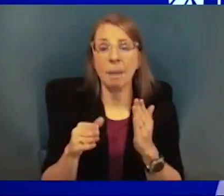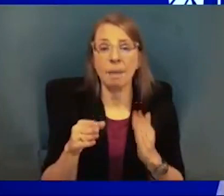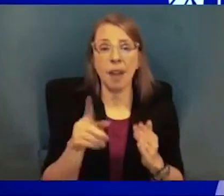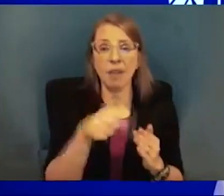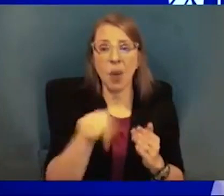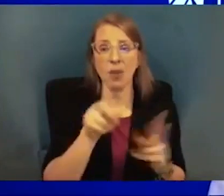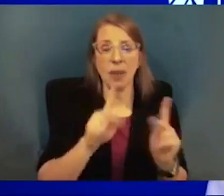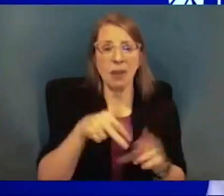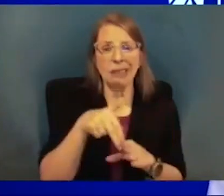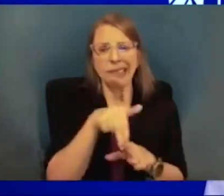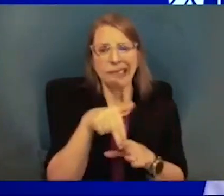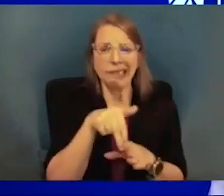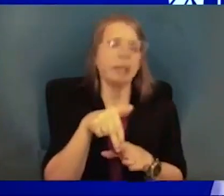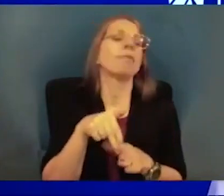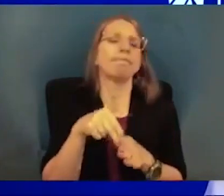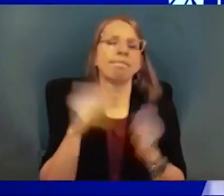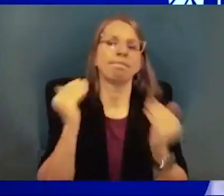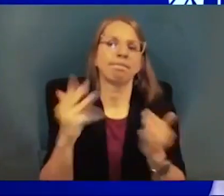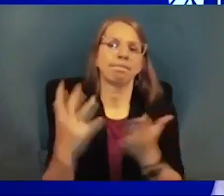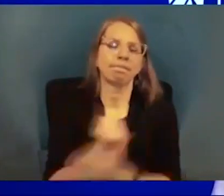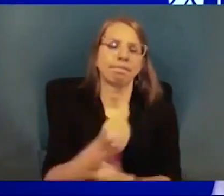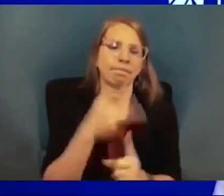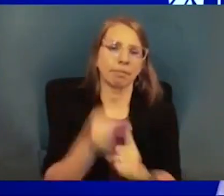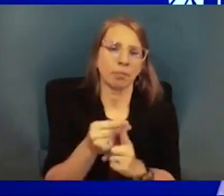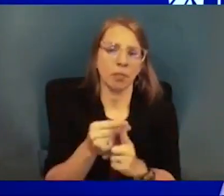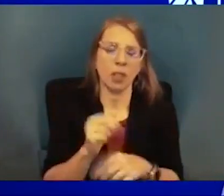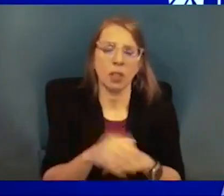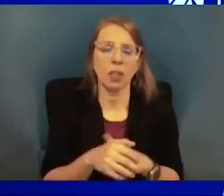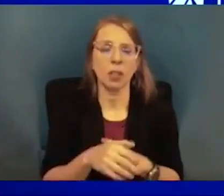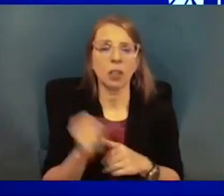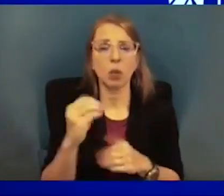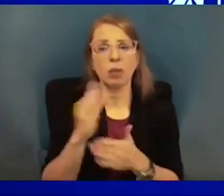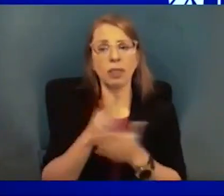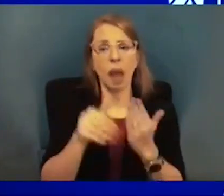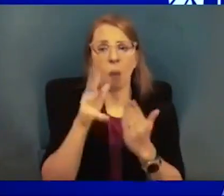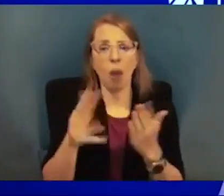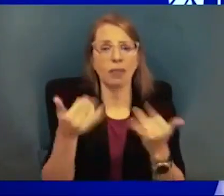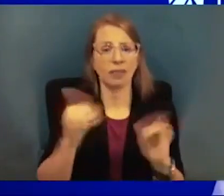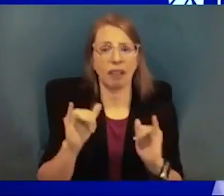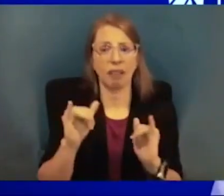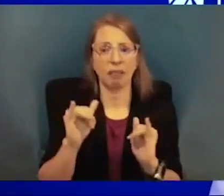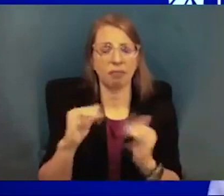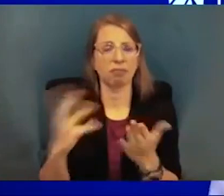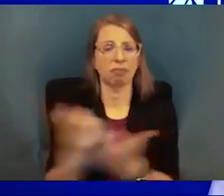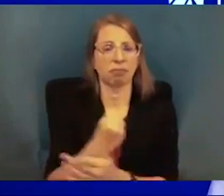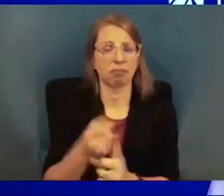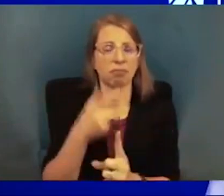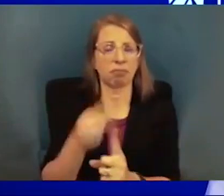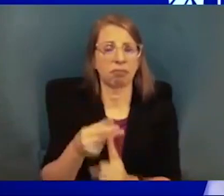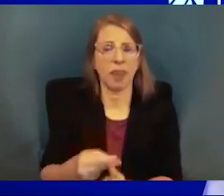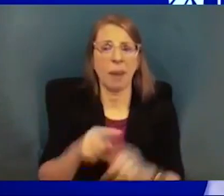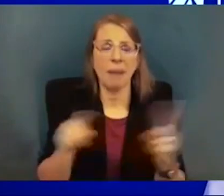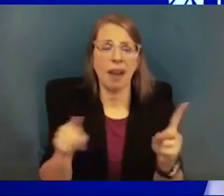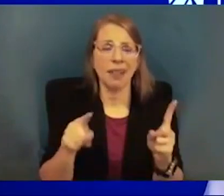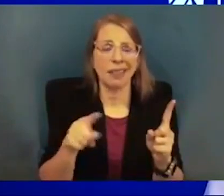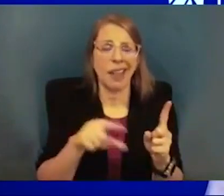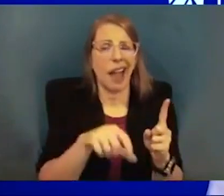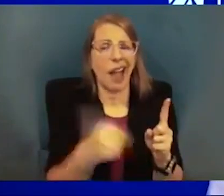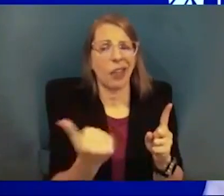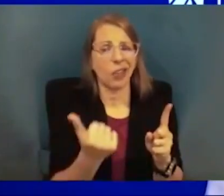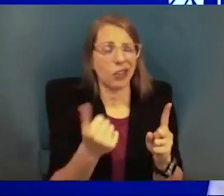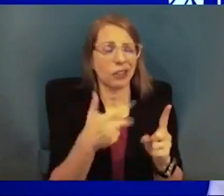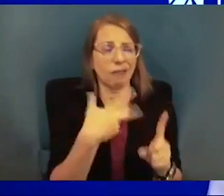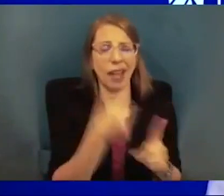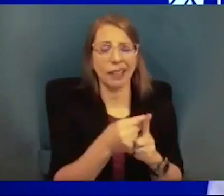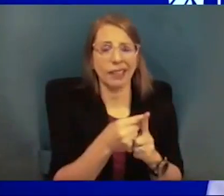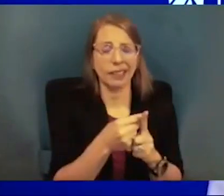the vaccine. So there will be that number that does go to get the vaccine, but there's also going to be those that other vaccine hesitant or obstinate group